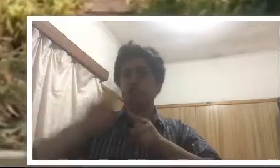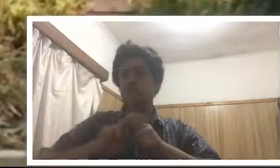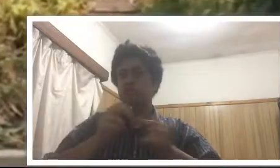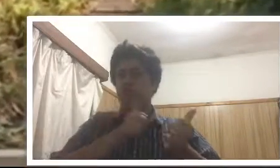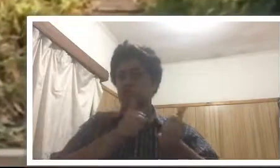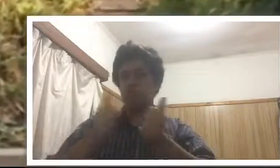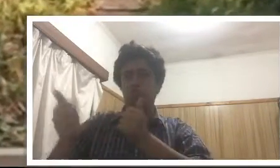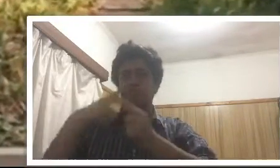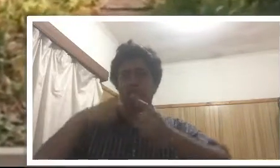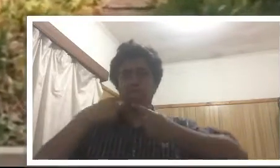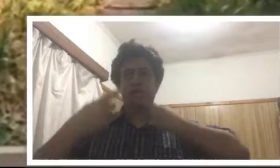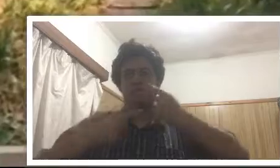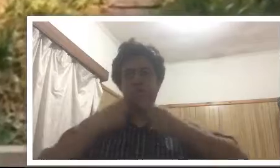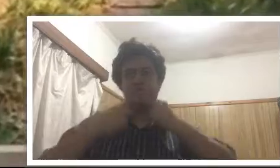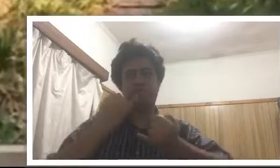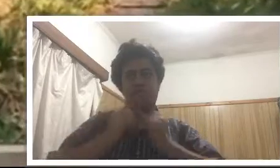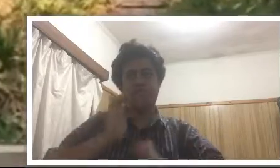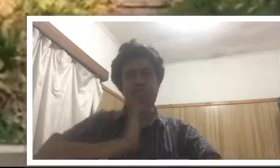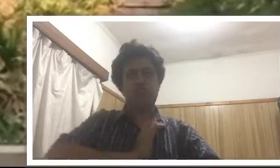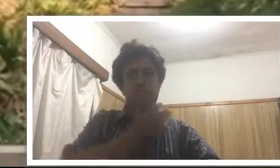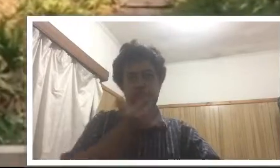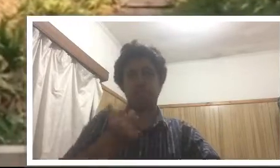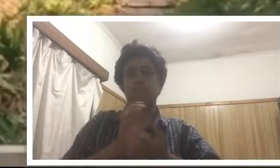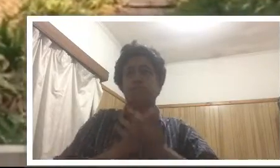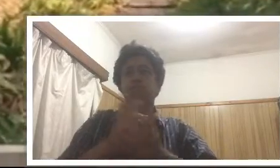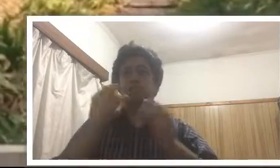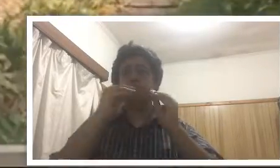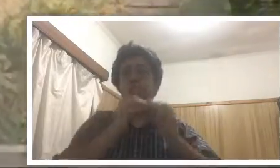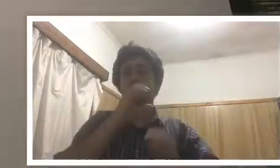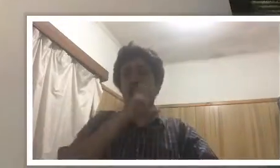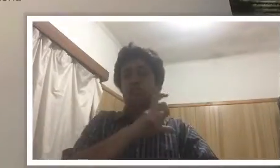knowledge, making the excursion more authentic for each individual.